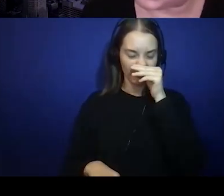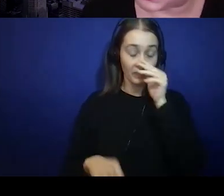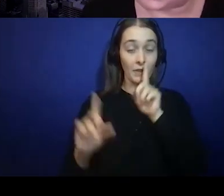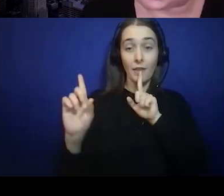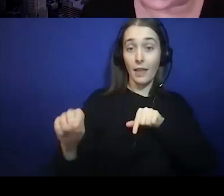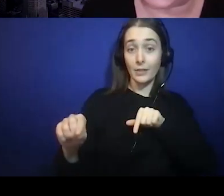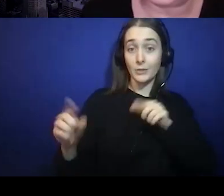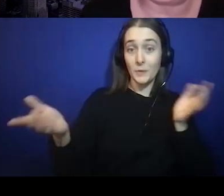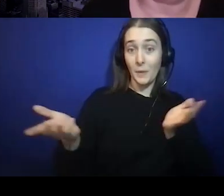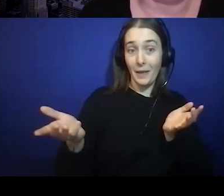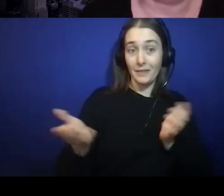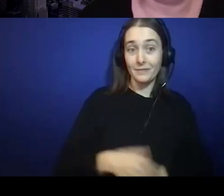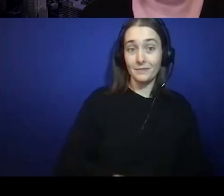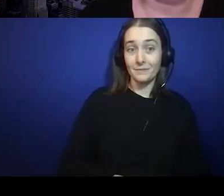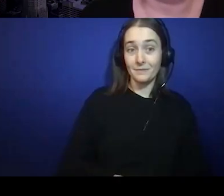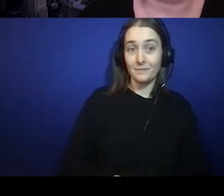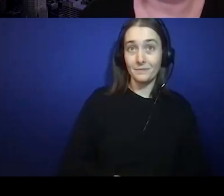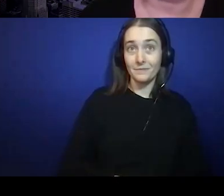answer in this case is